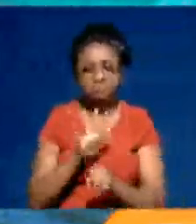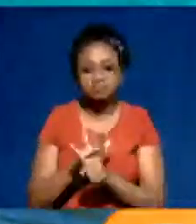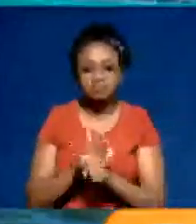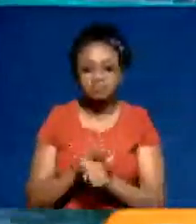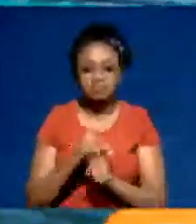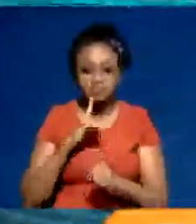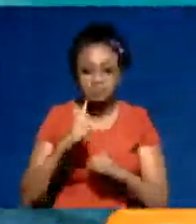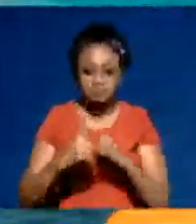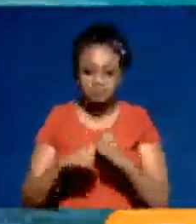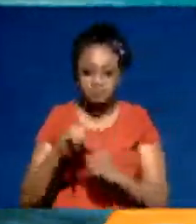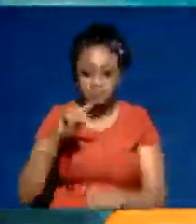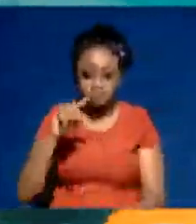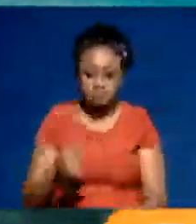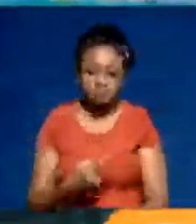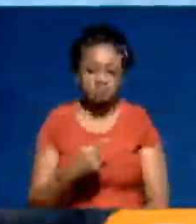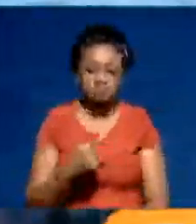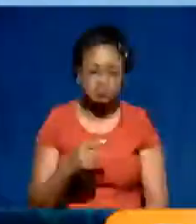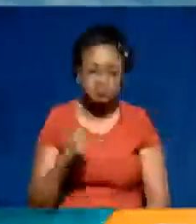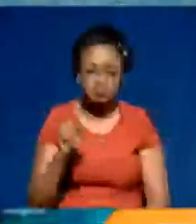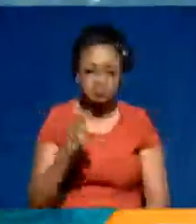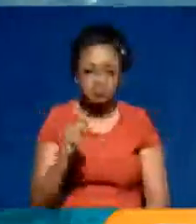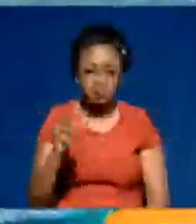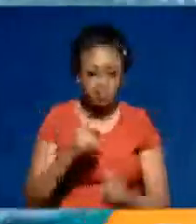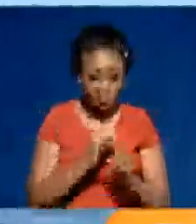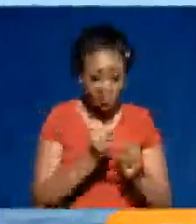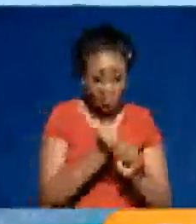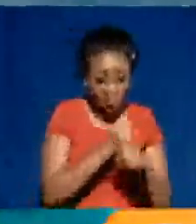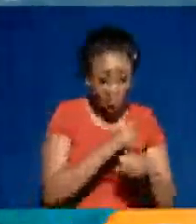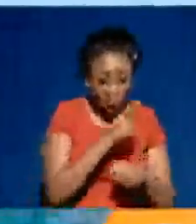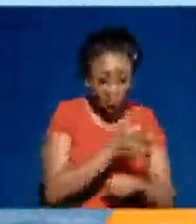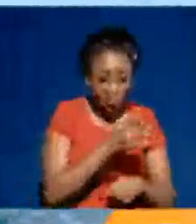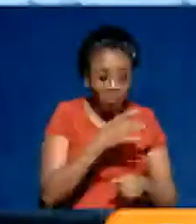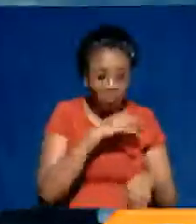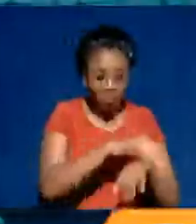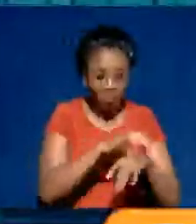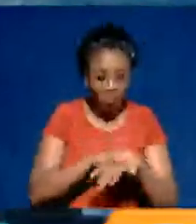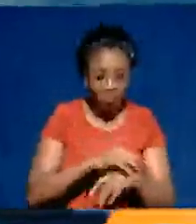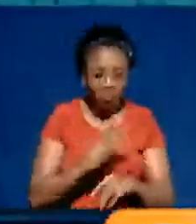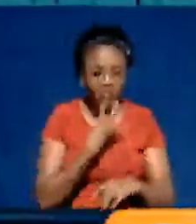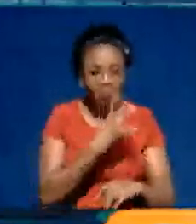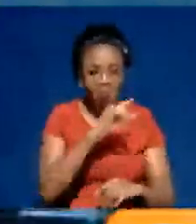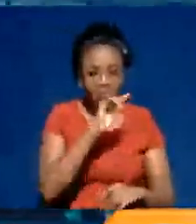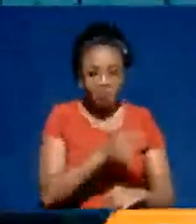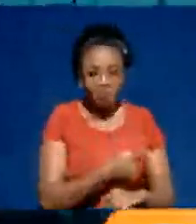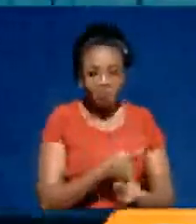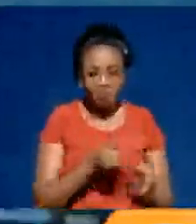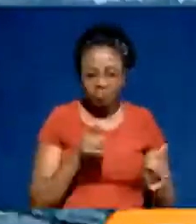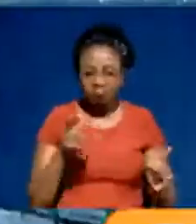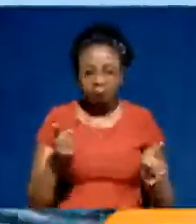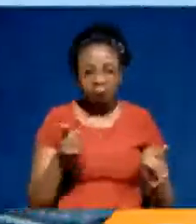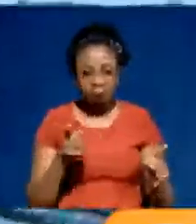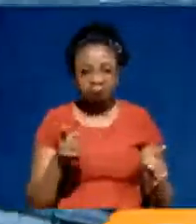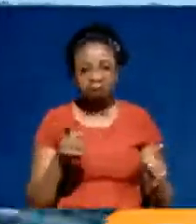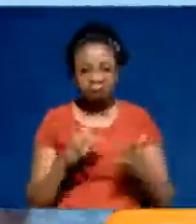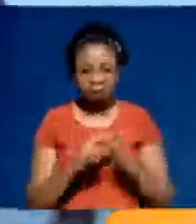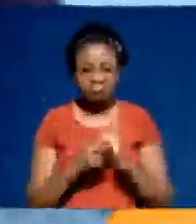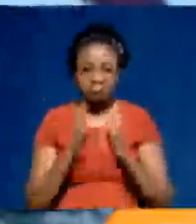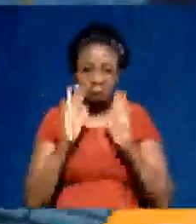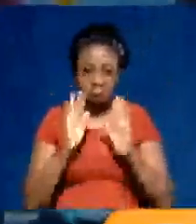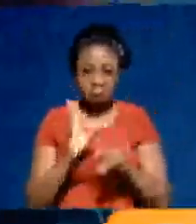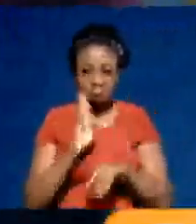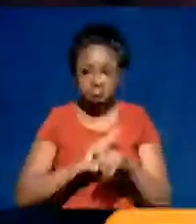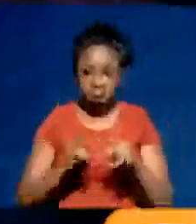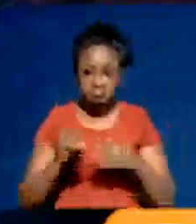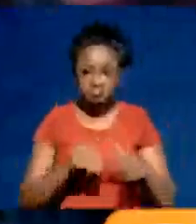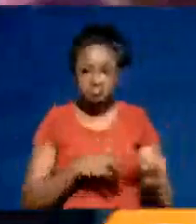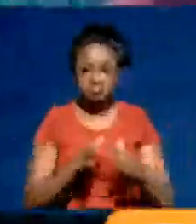tons against a production of 400,000 tons. According to Ogola, sustainable methods of